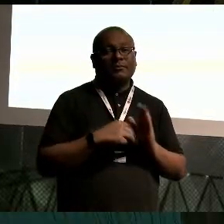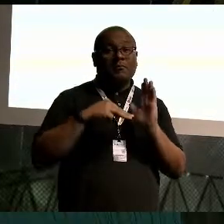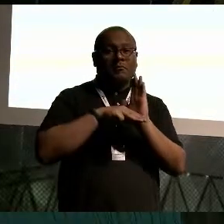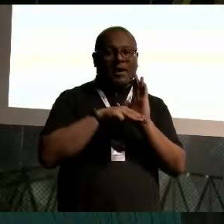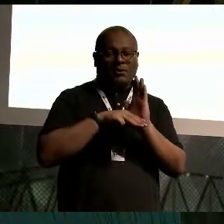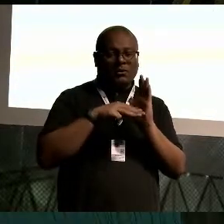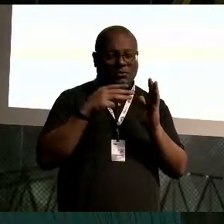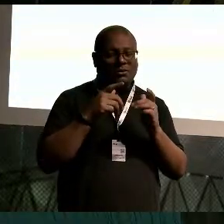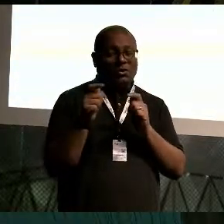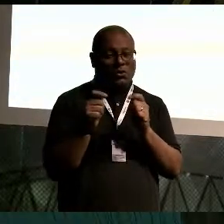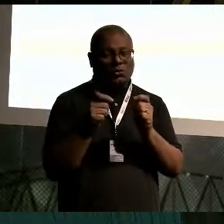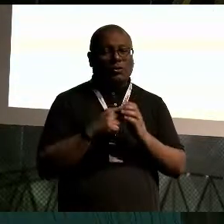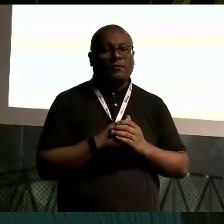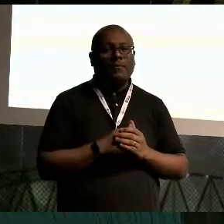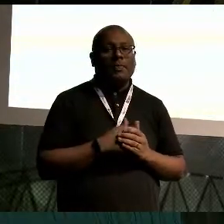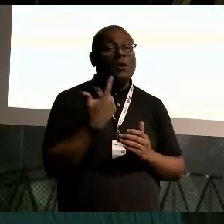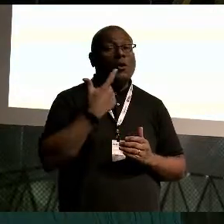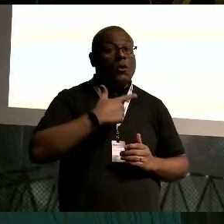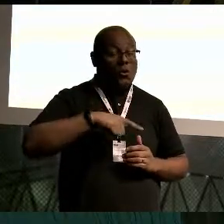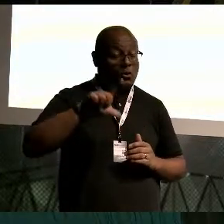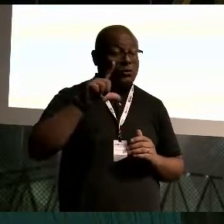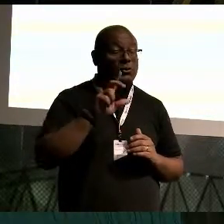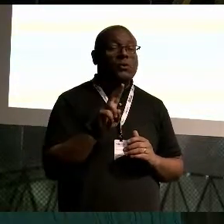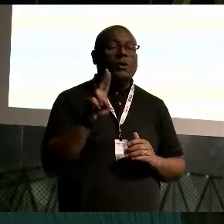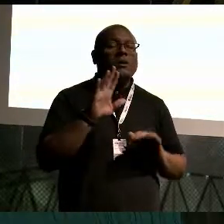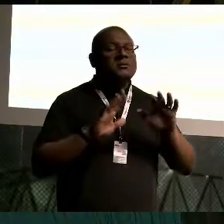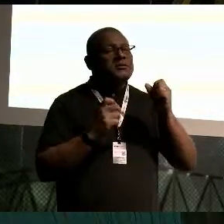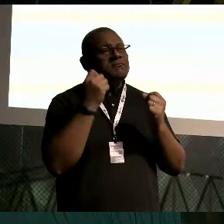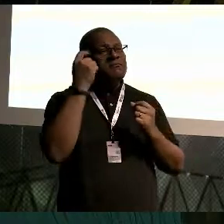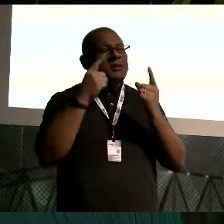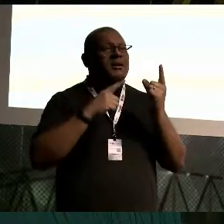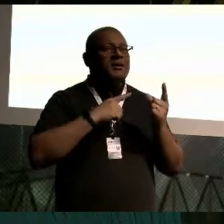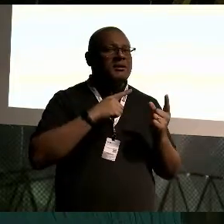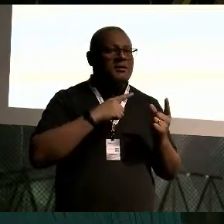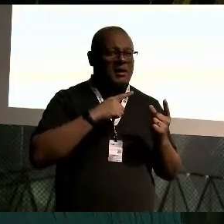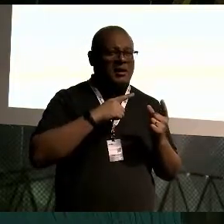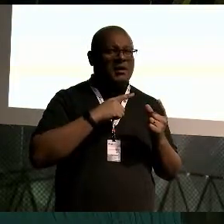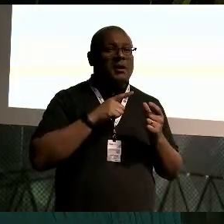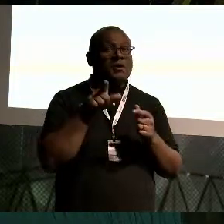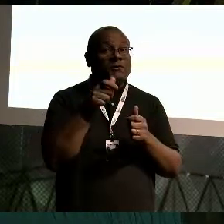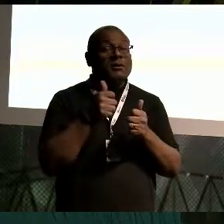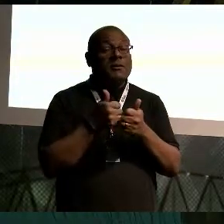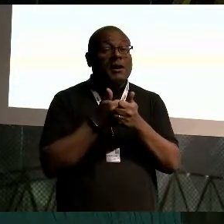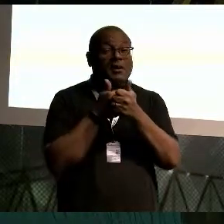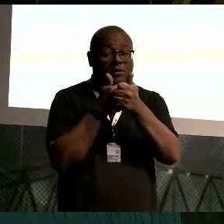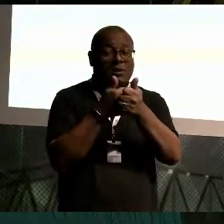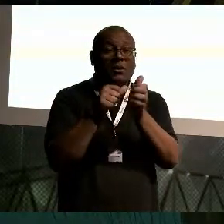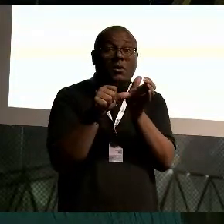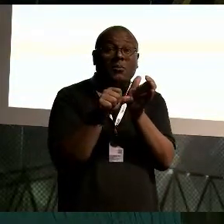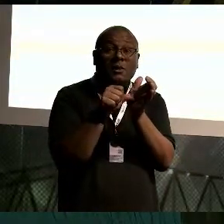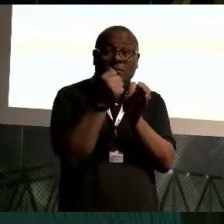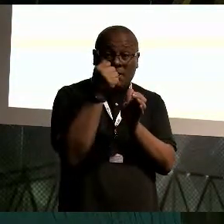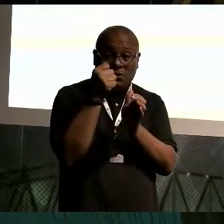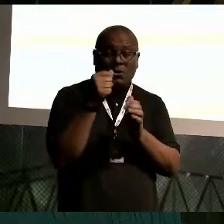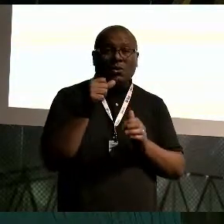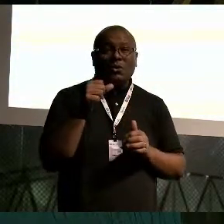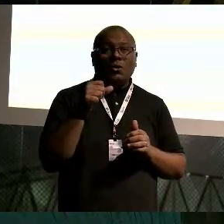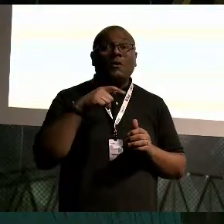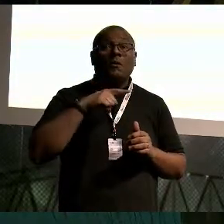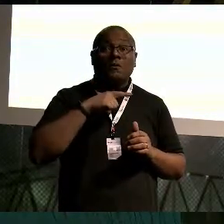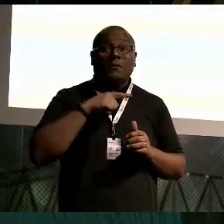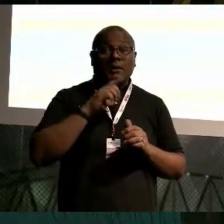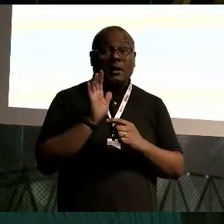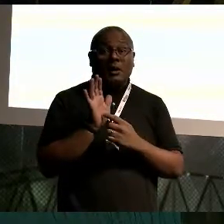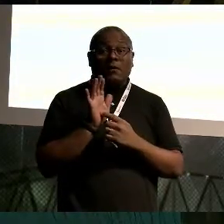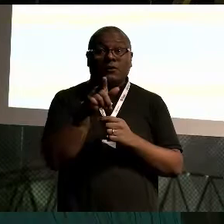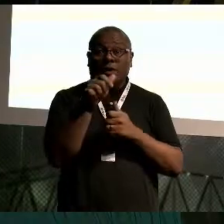Now, of course, everything has pros and cons. So in event-driven architectures, the pros is that, first of all, your services are loosely coupled.